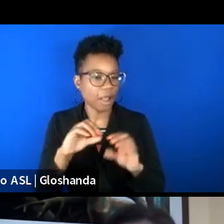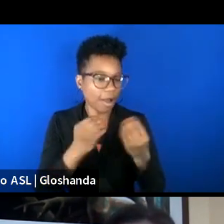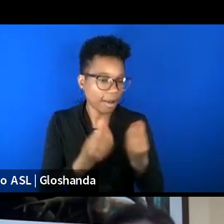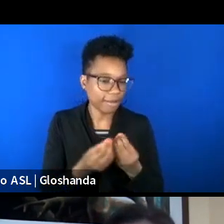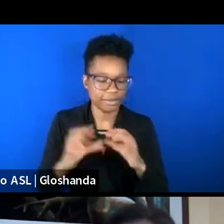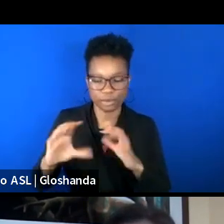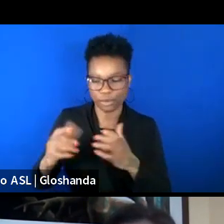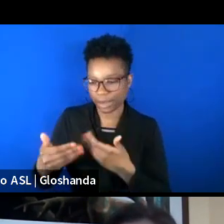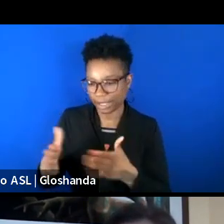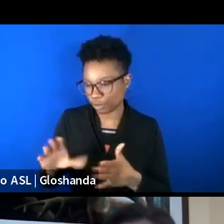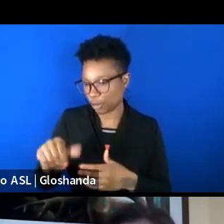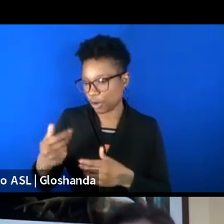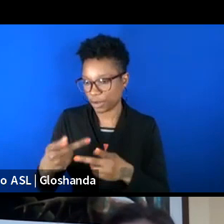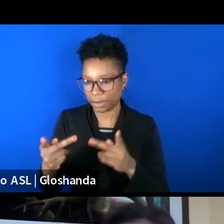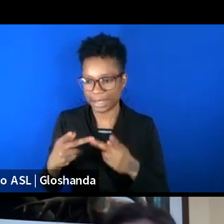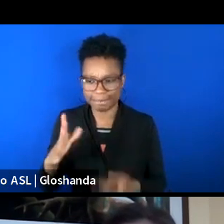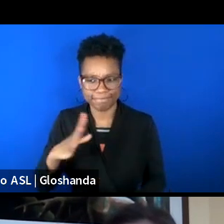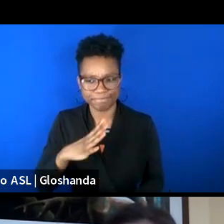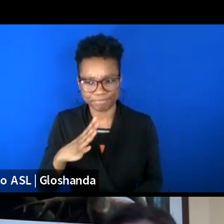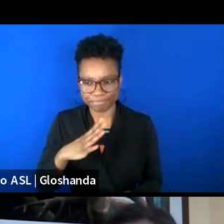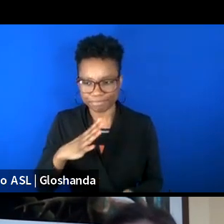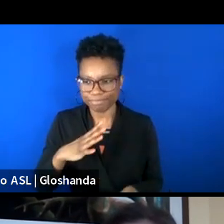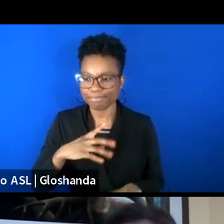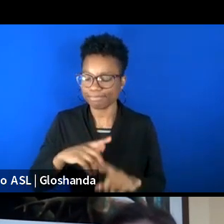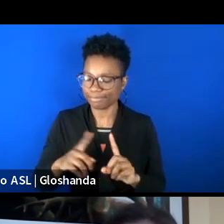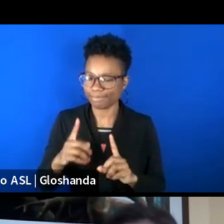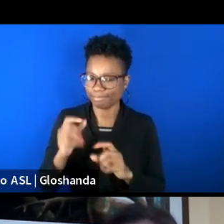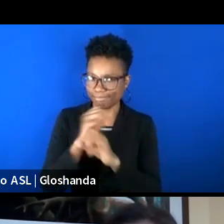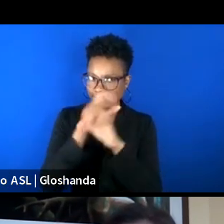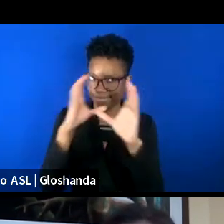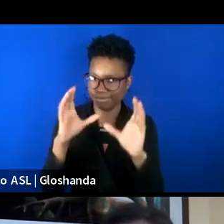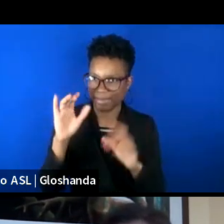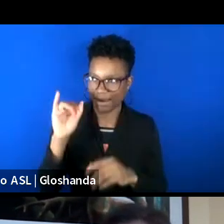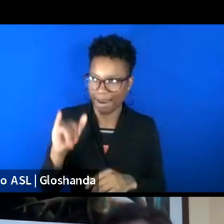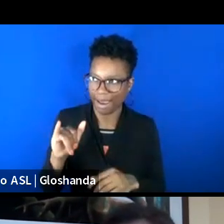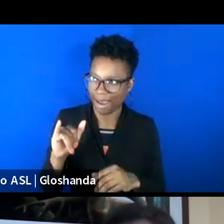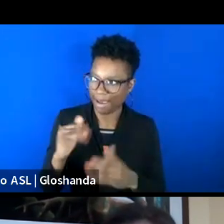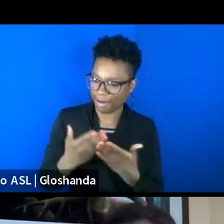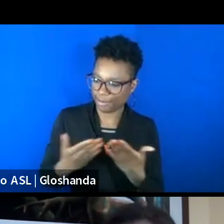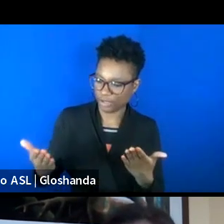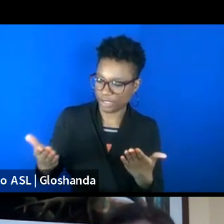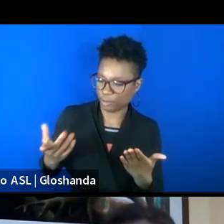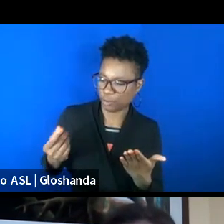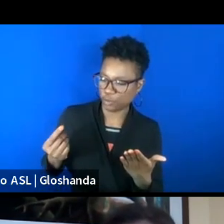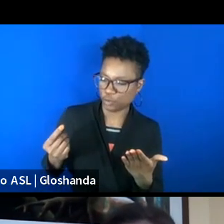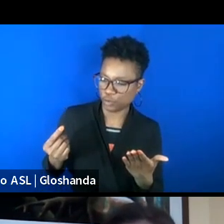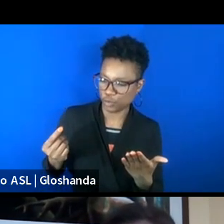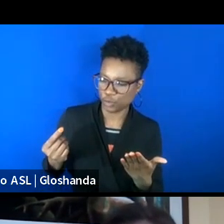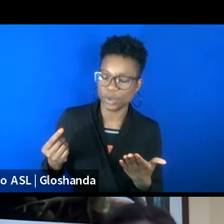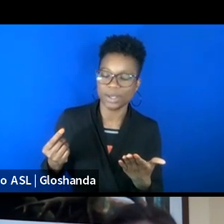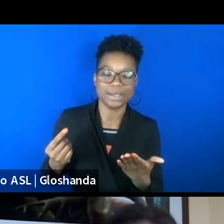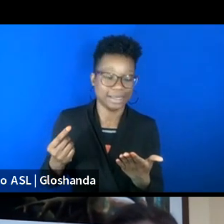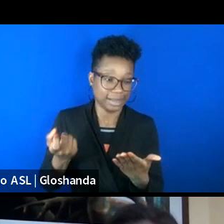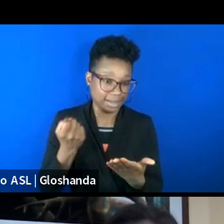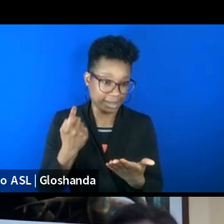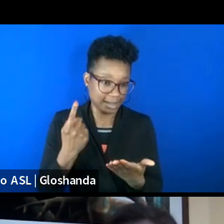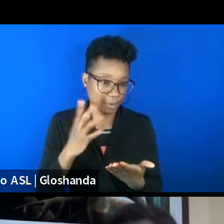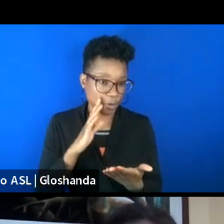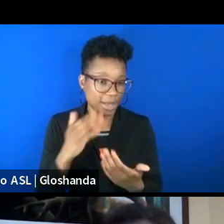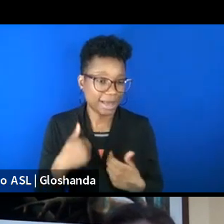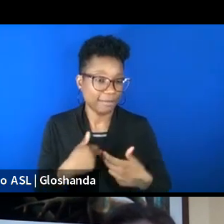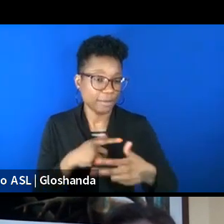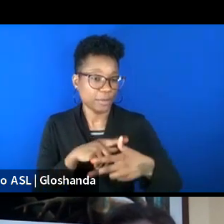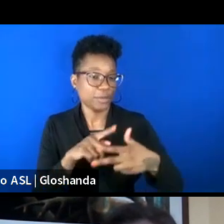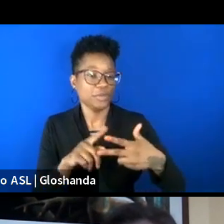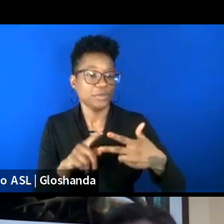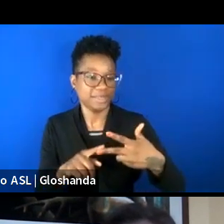else, that's fine. Just imagine that object as much as possible. And this is a three-step process. So the